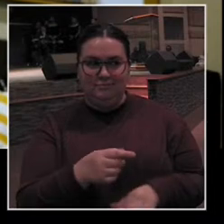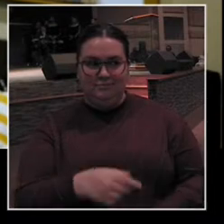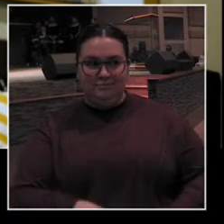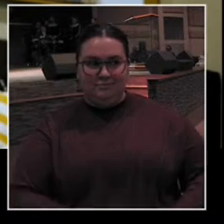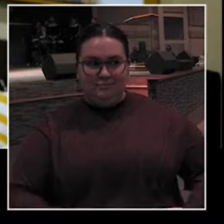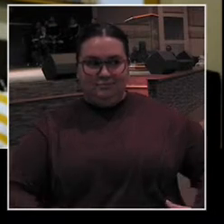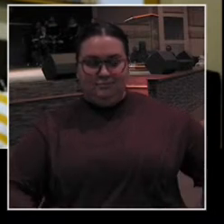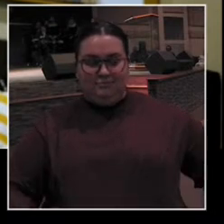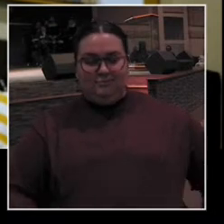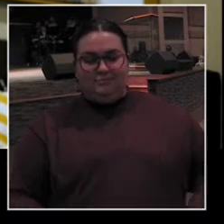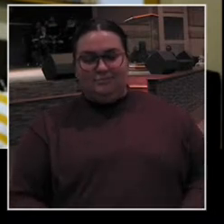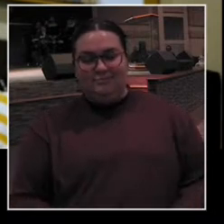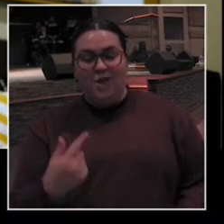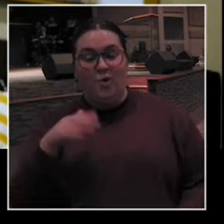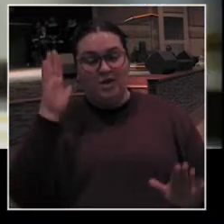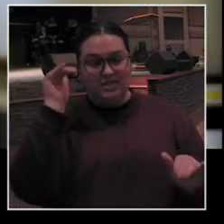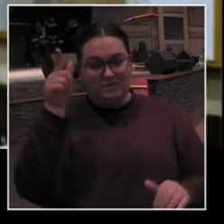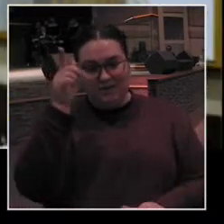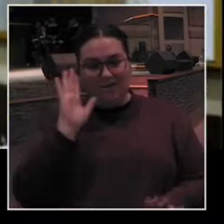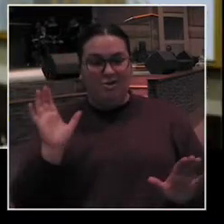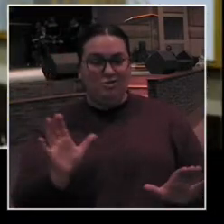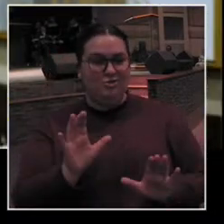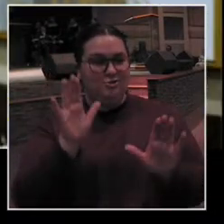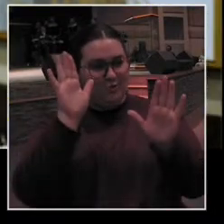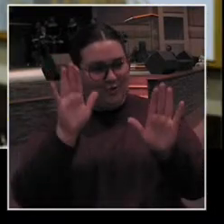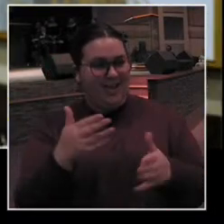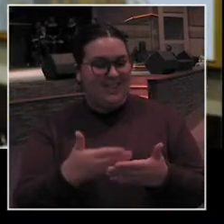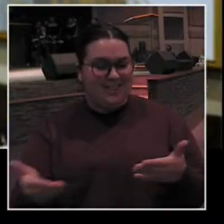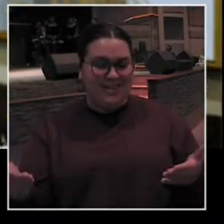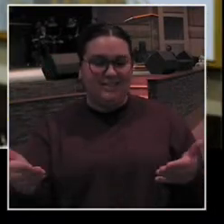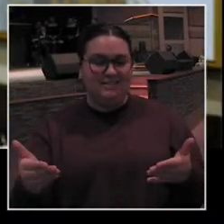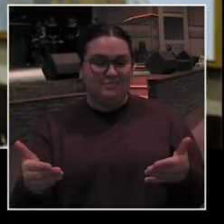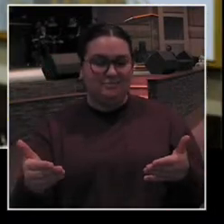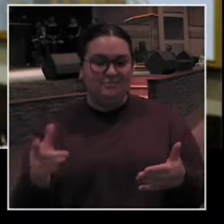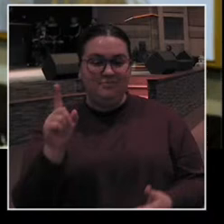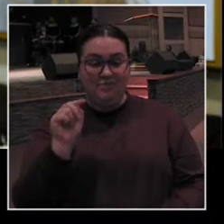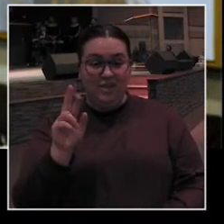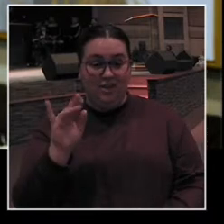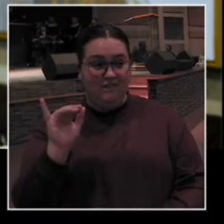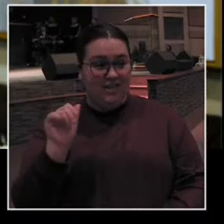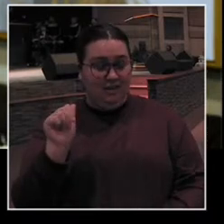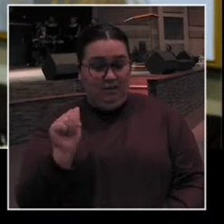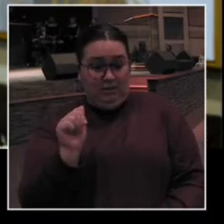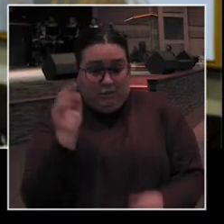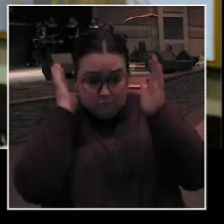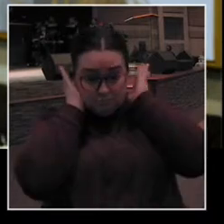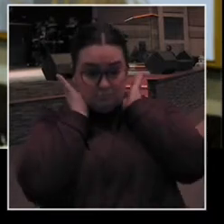of worship, and we expect God to do great things. Trivia night. Everybody say trivia night.